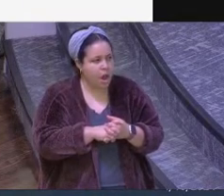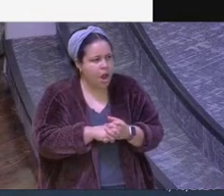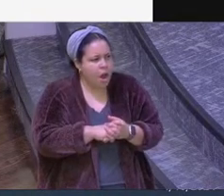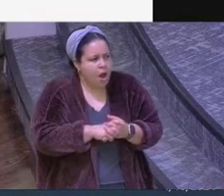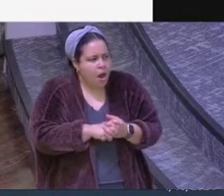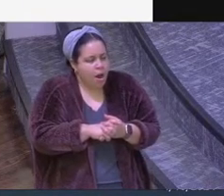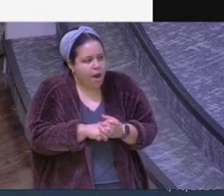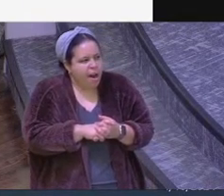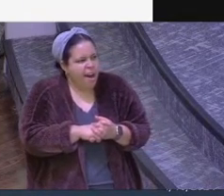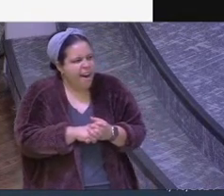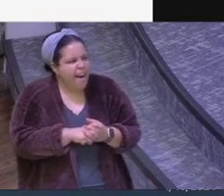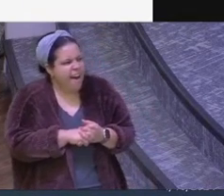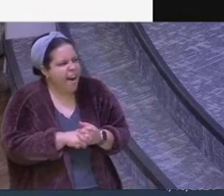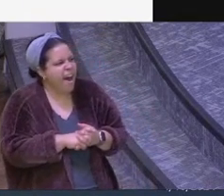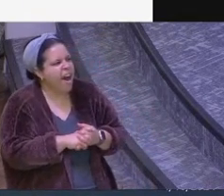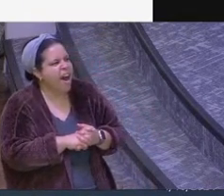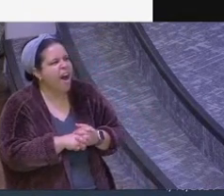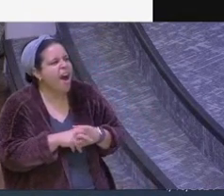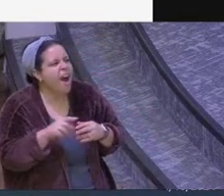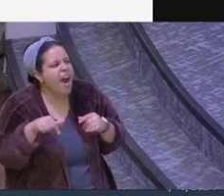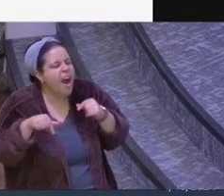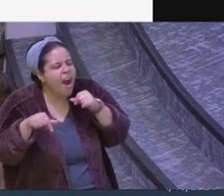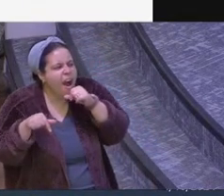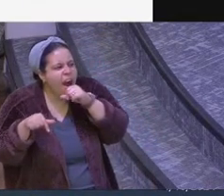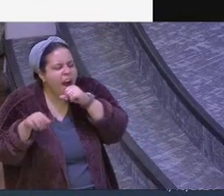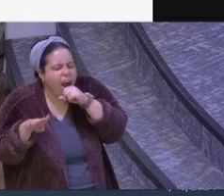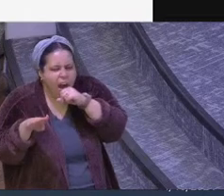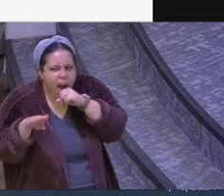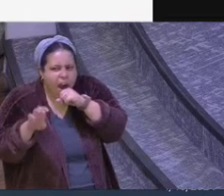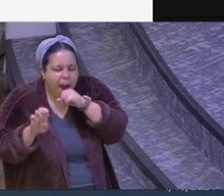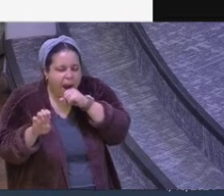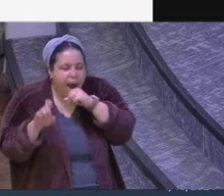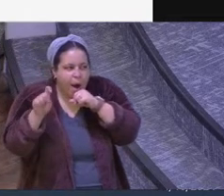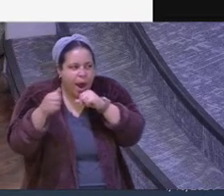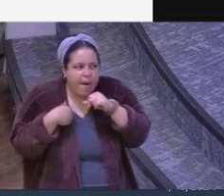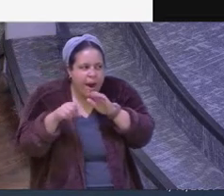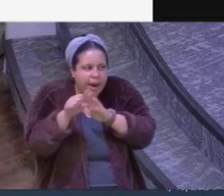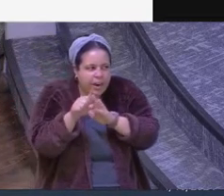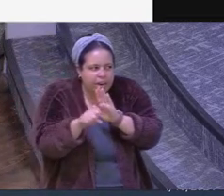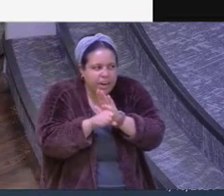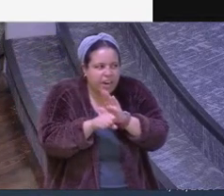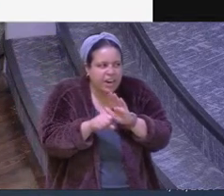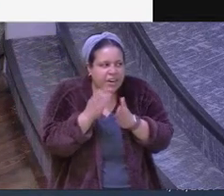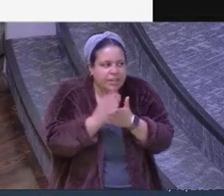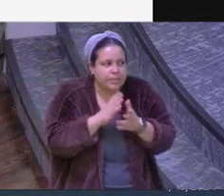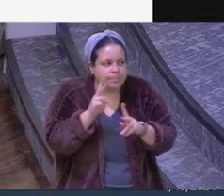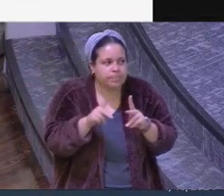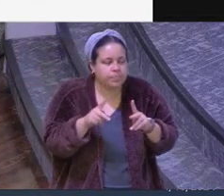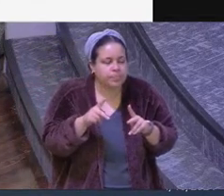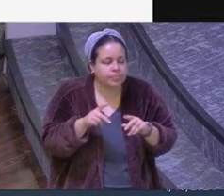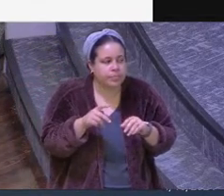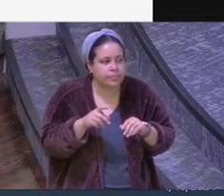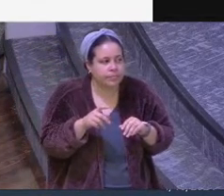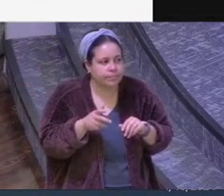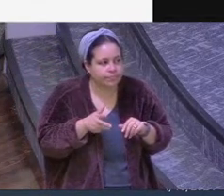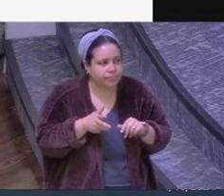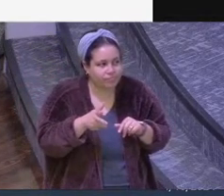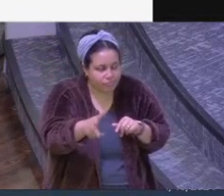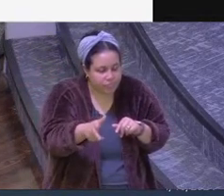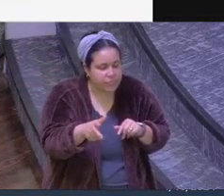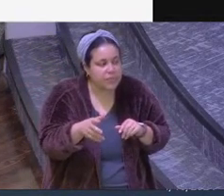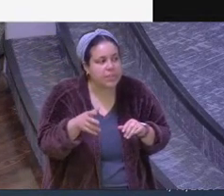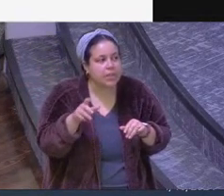week. I think the state kind of threw the Department of Education a little bit of a curveball with some of the pupil transportation I just mentioned. So I think they're